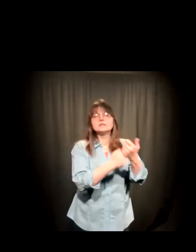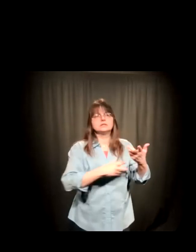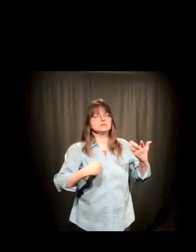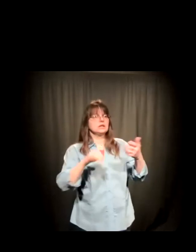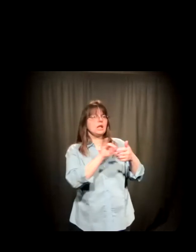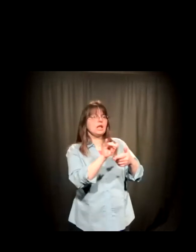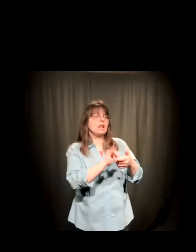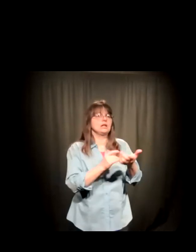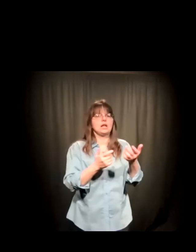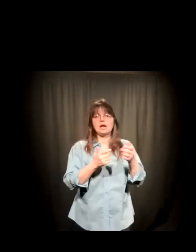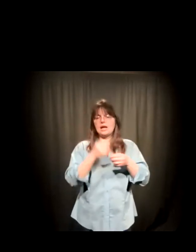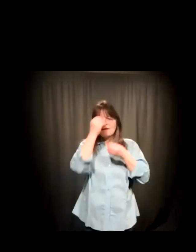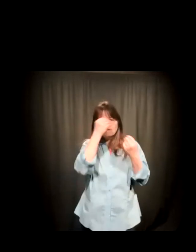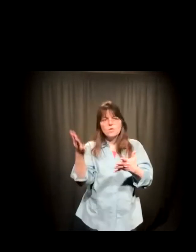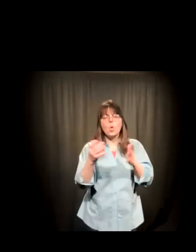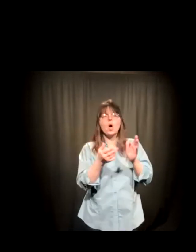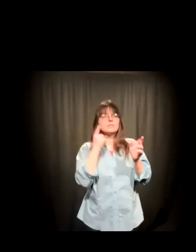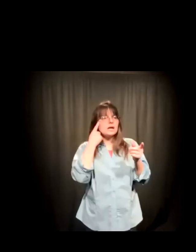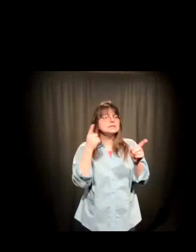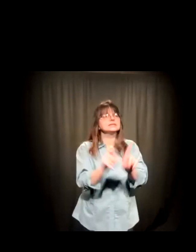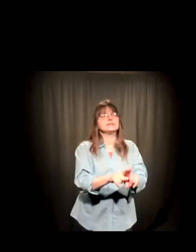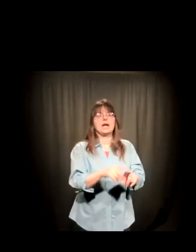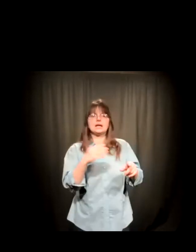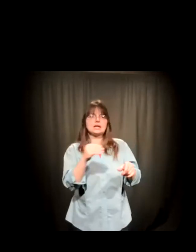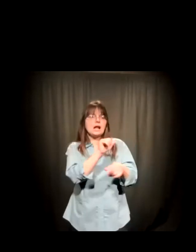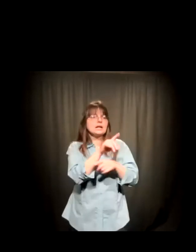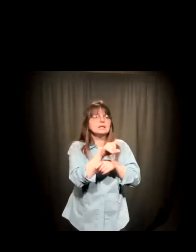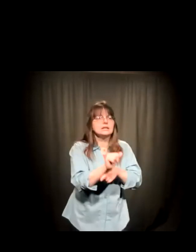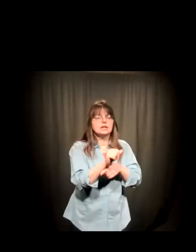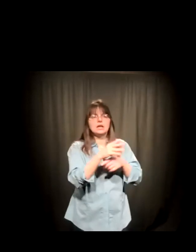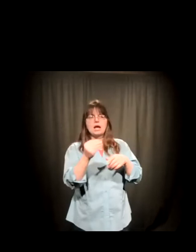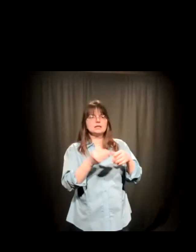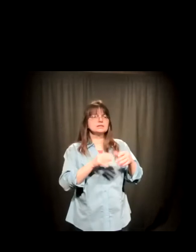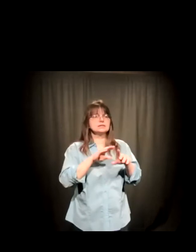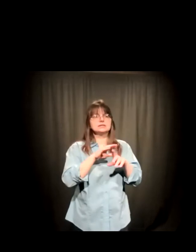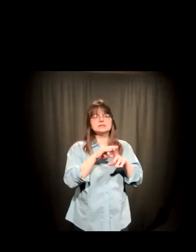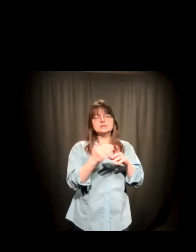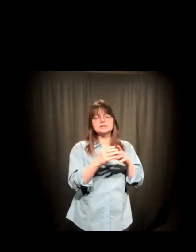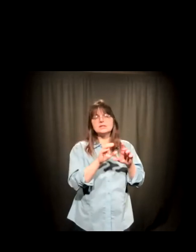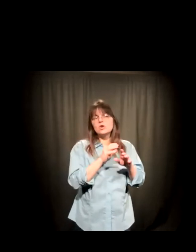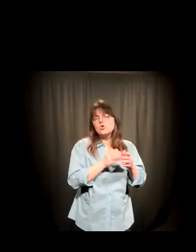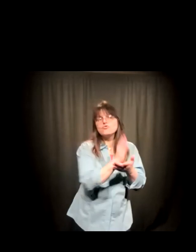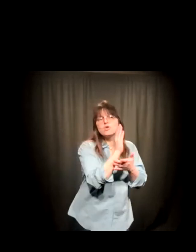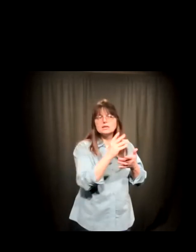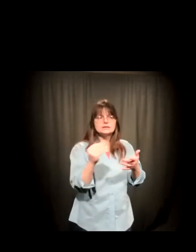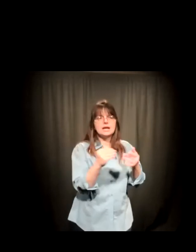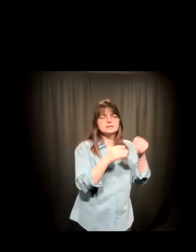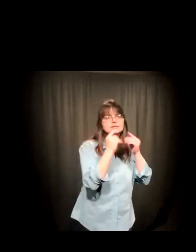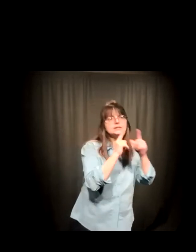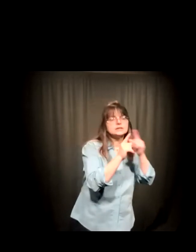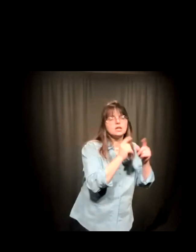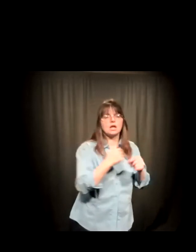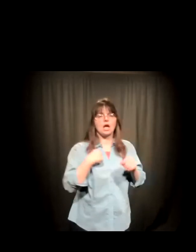that culminated in violation of federal law. She was battling for my grandmother's right to access her